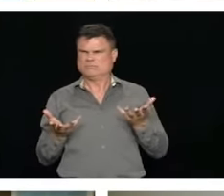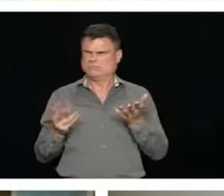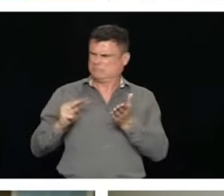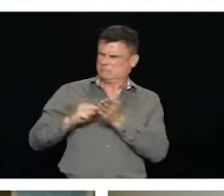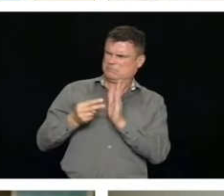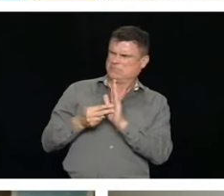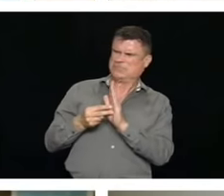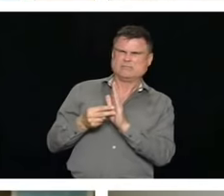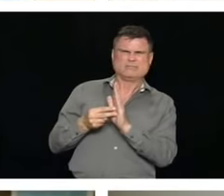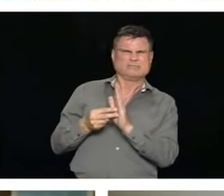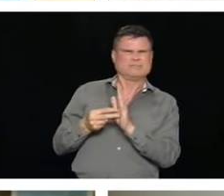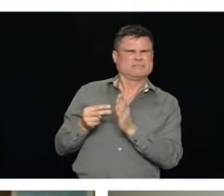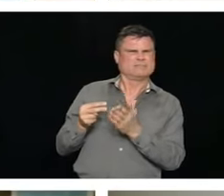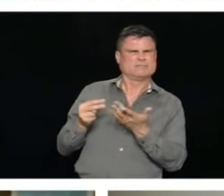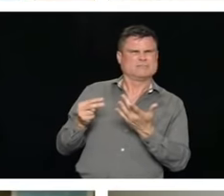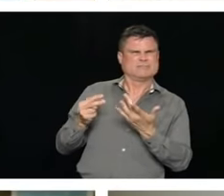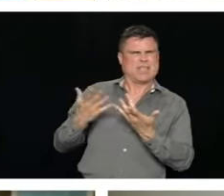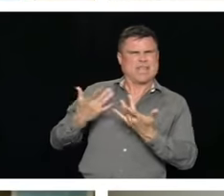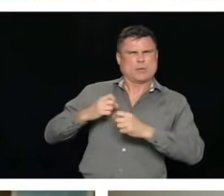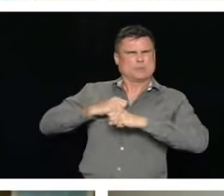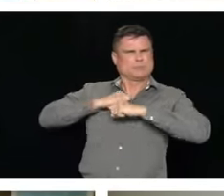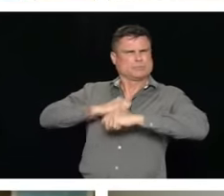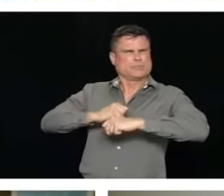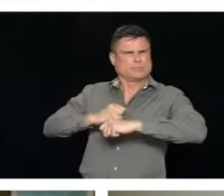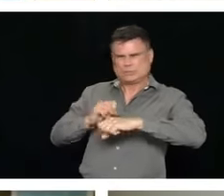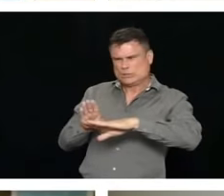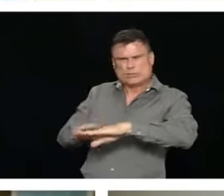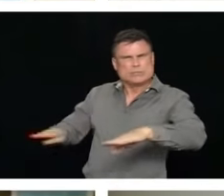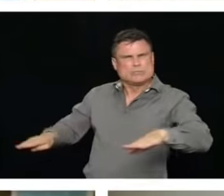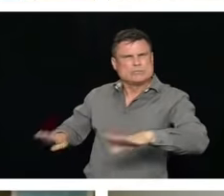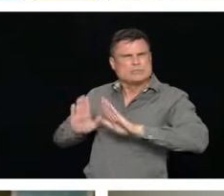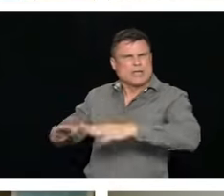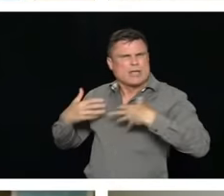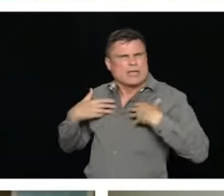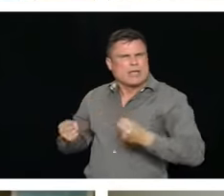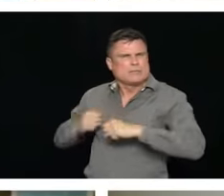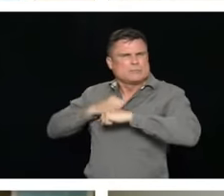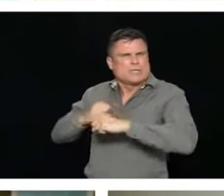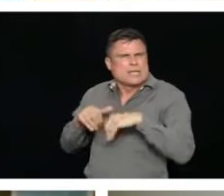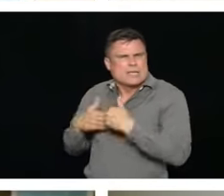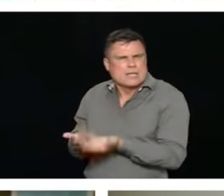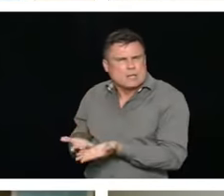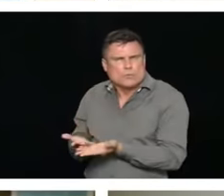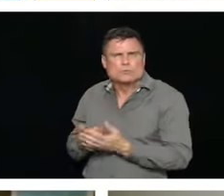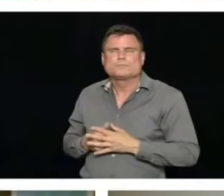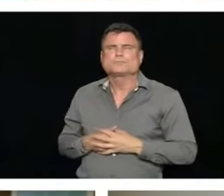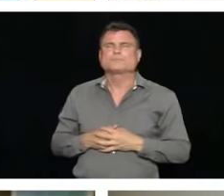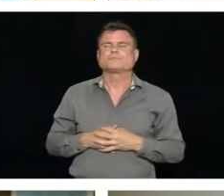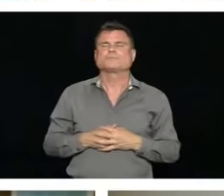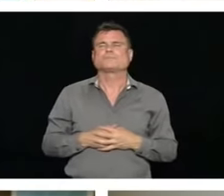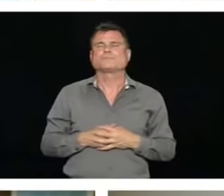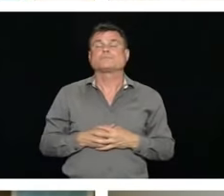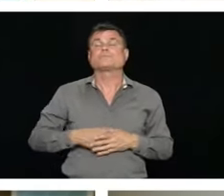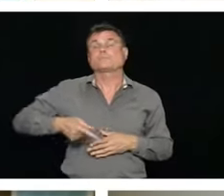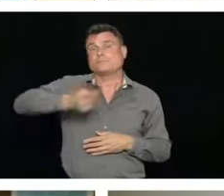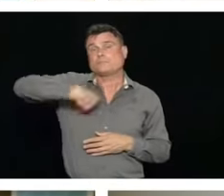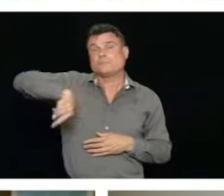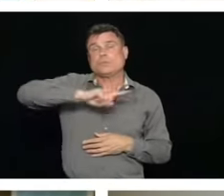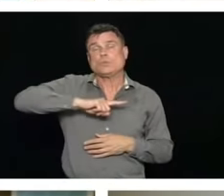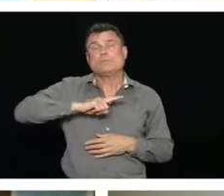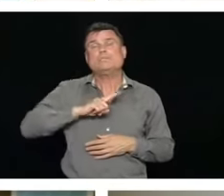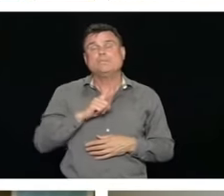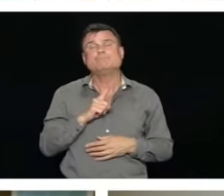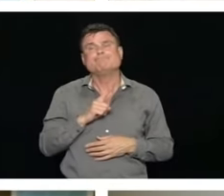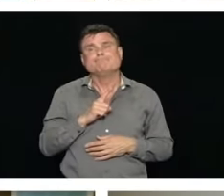that. We are very conscious of when there is a new case, that